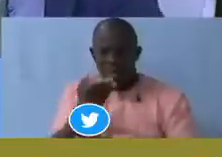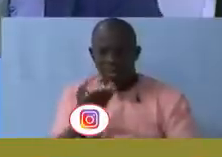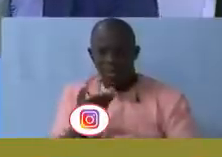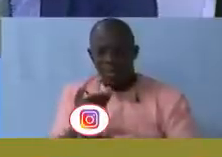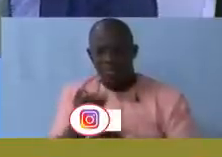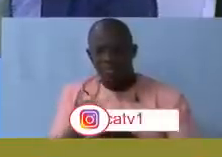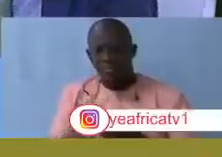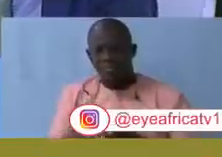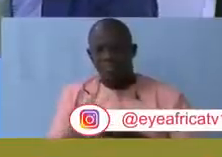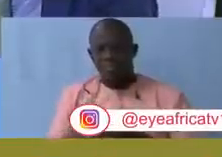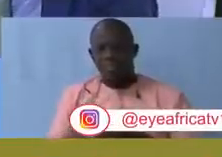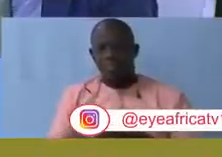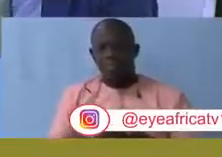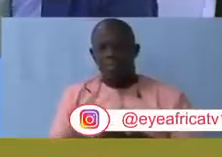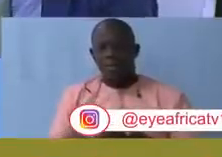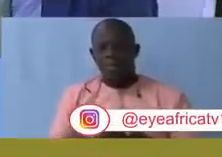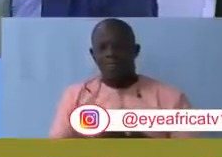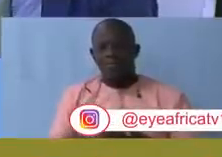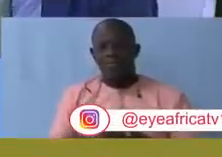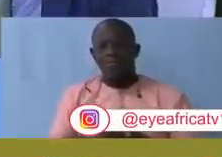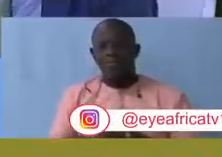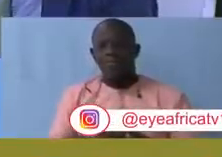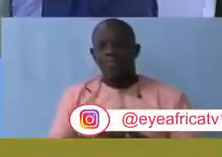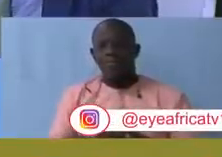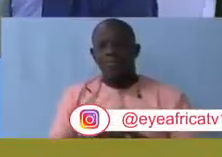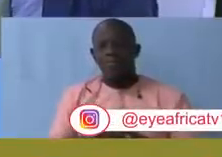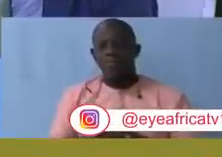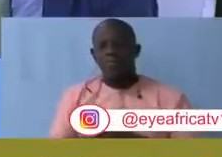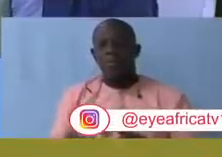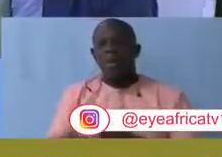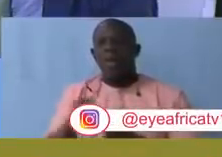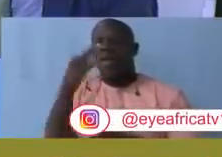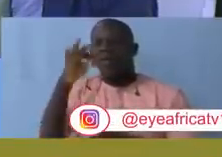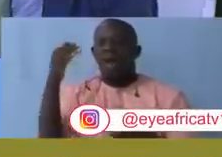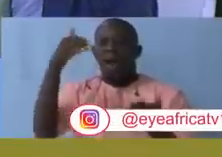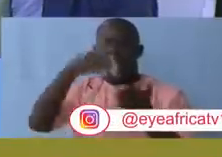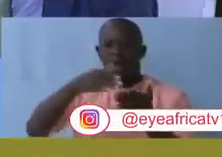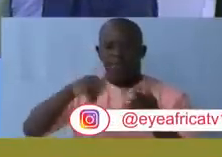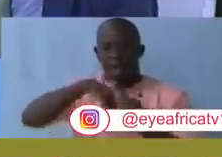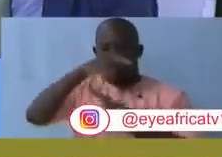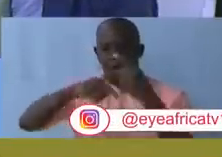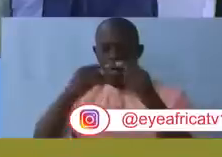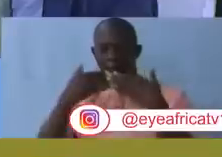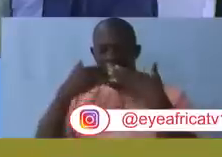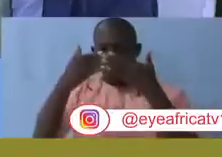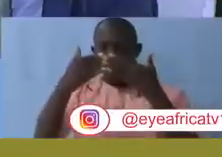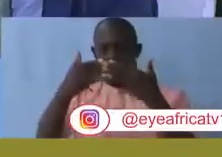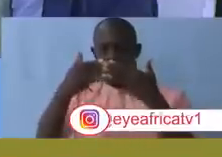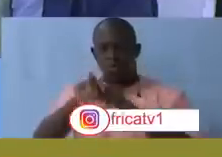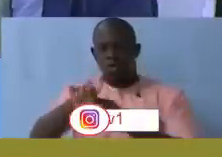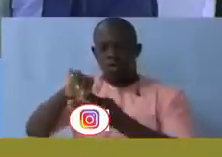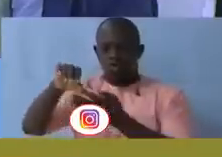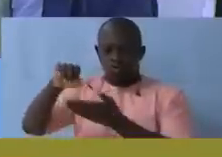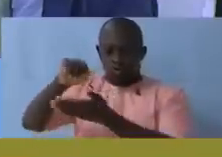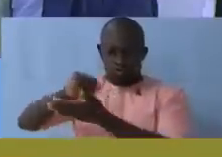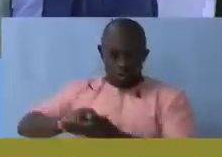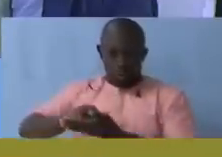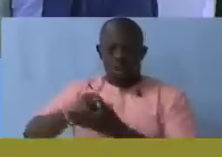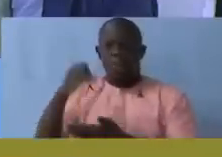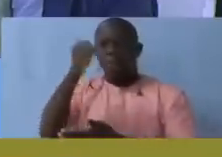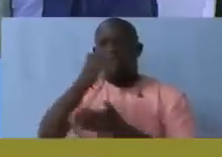Well, when it comes to the storage of information, because information is